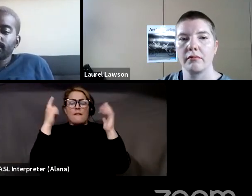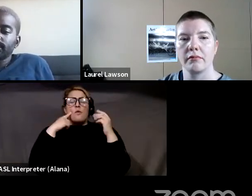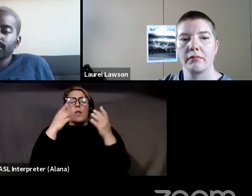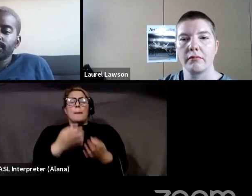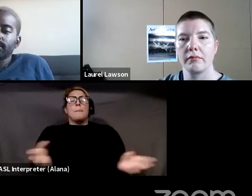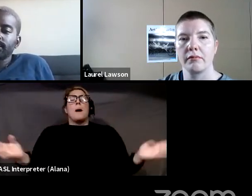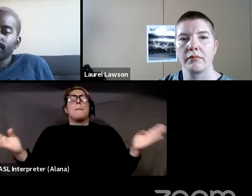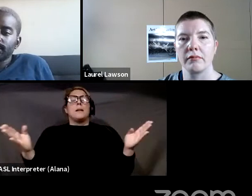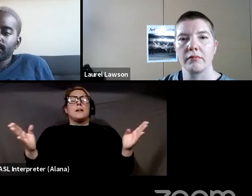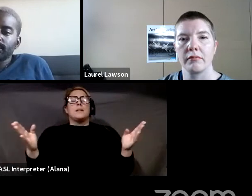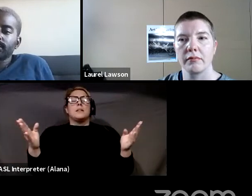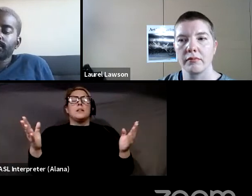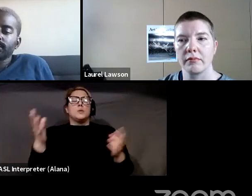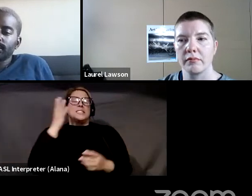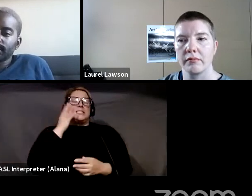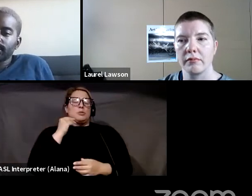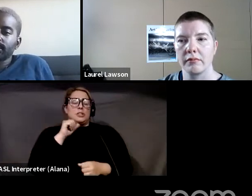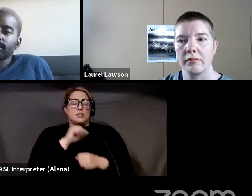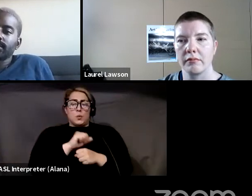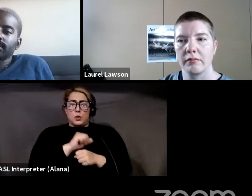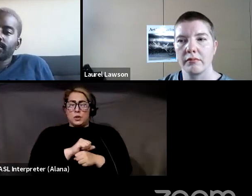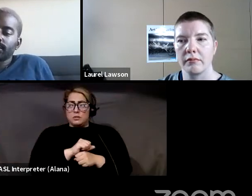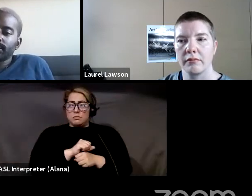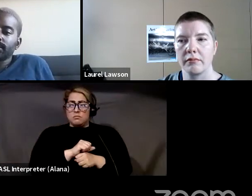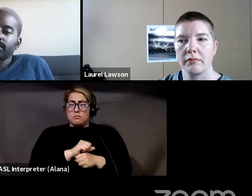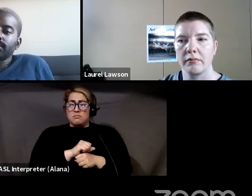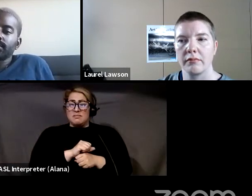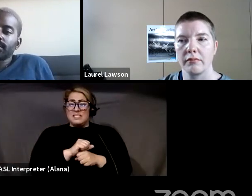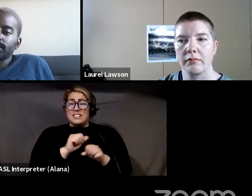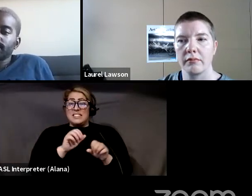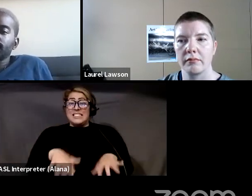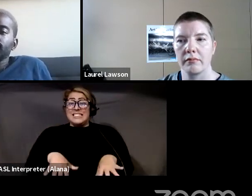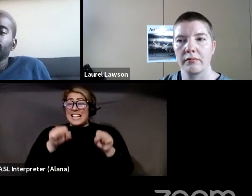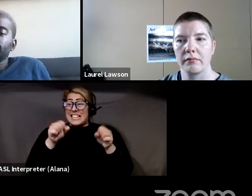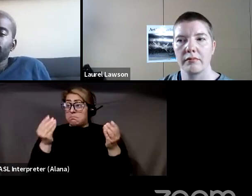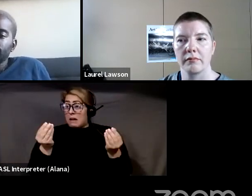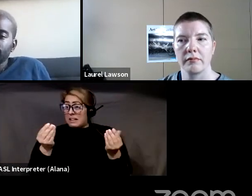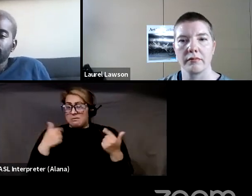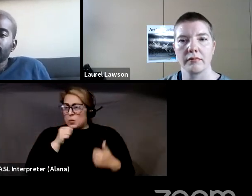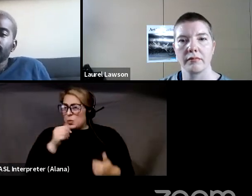to experience the work, you know, take some money that I don't